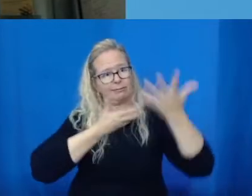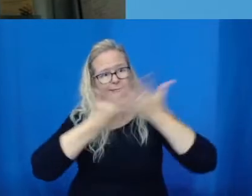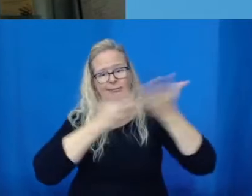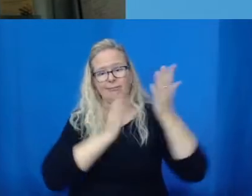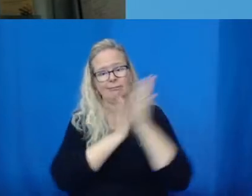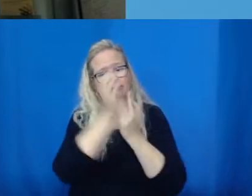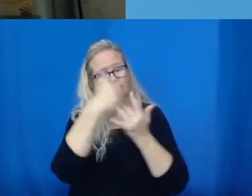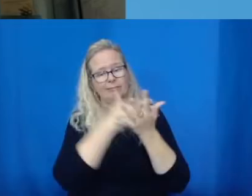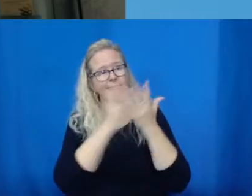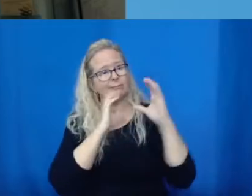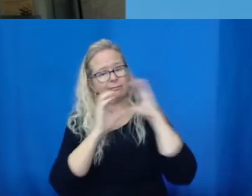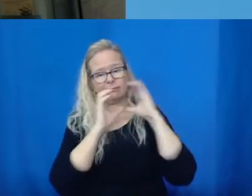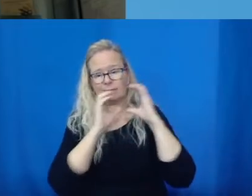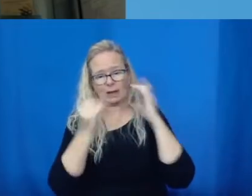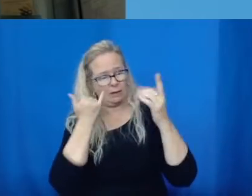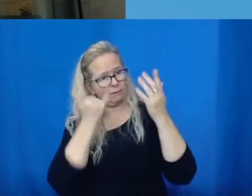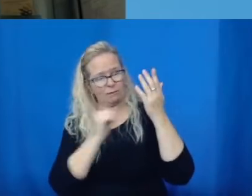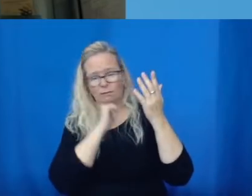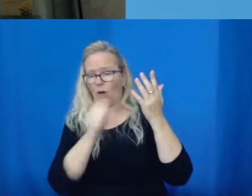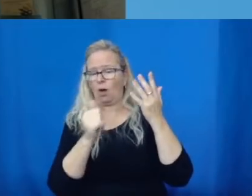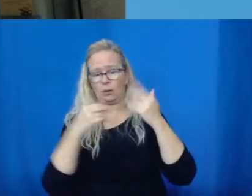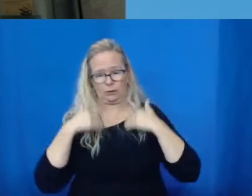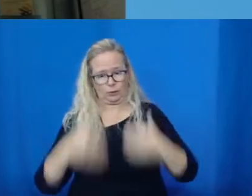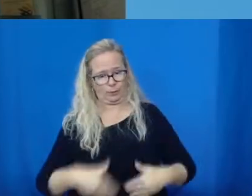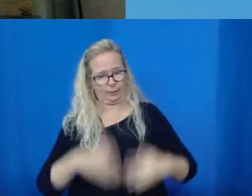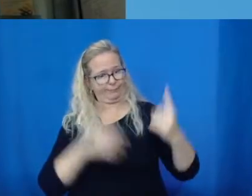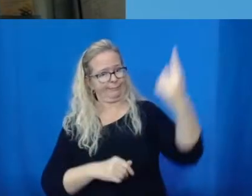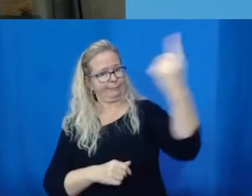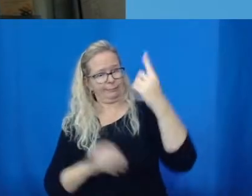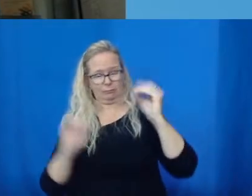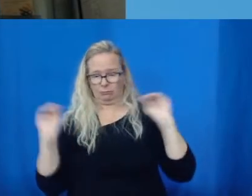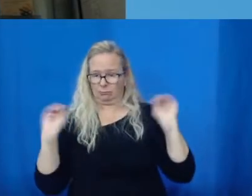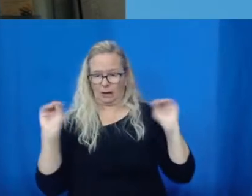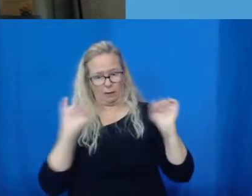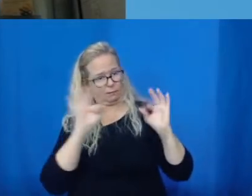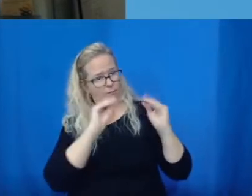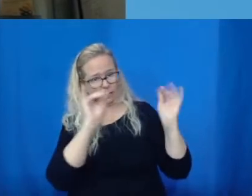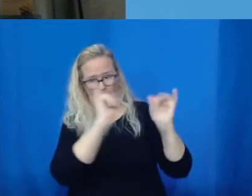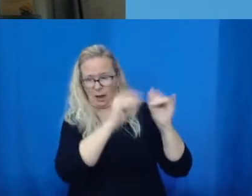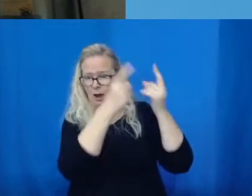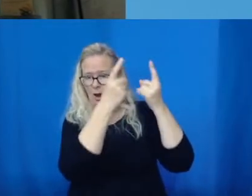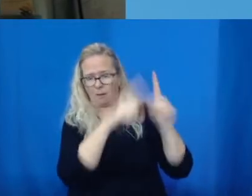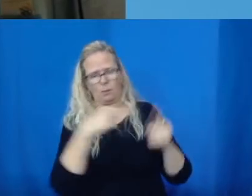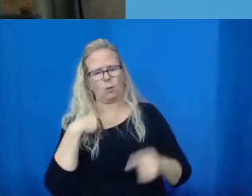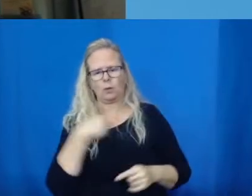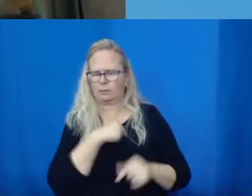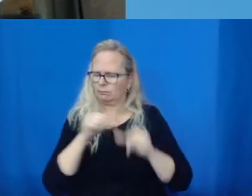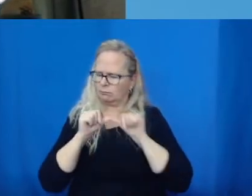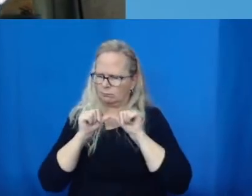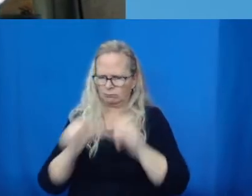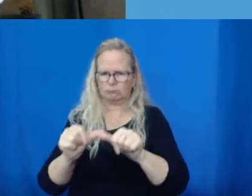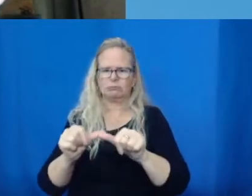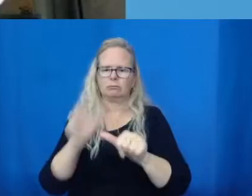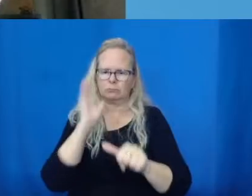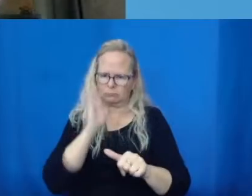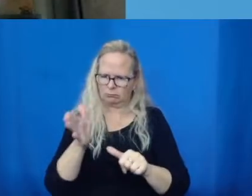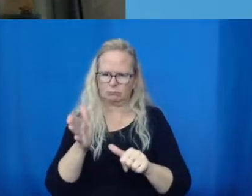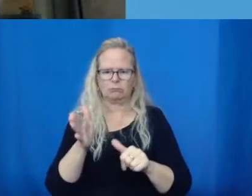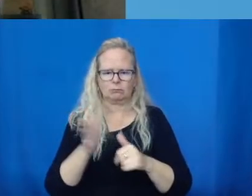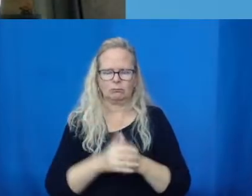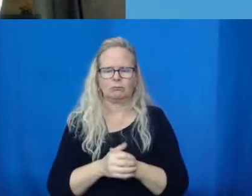So last night, as soon as we noticed that our goal had been reached, we paused the GoFundMe campaign because we